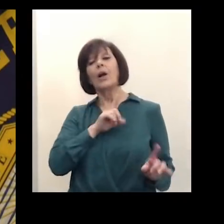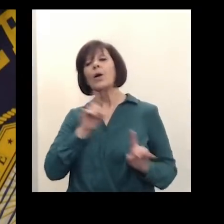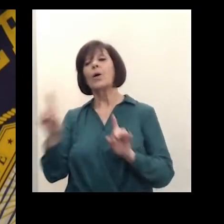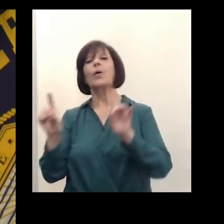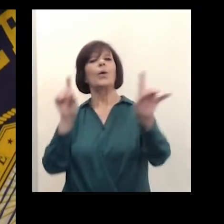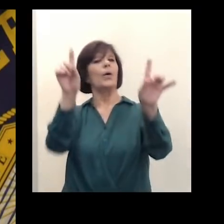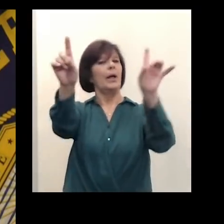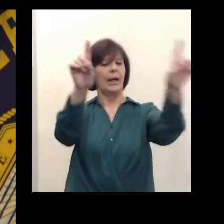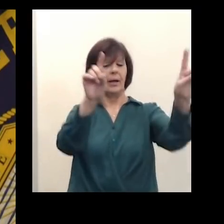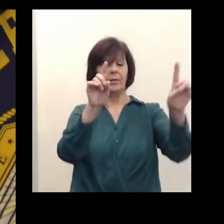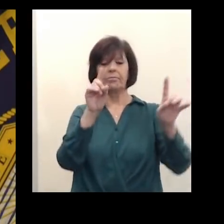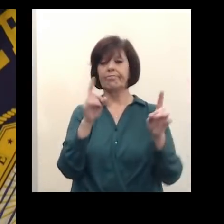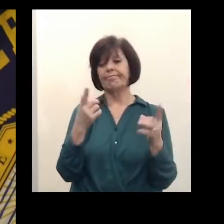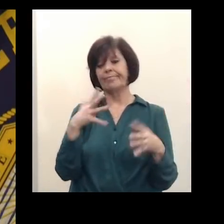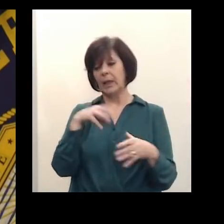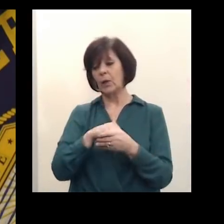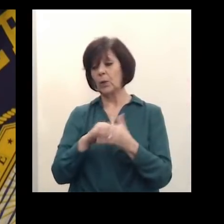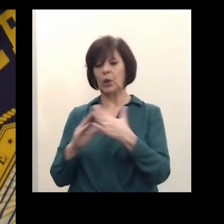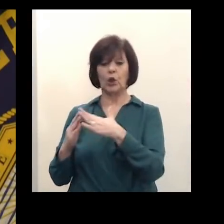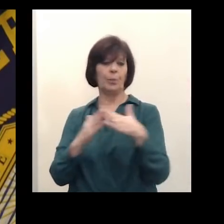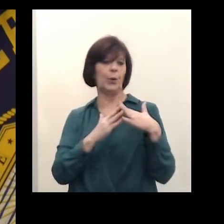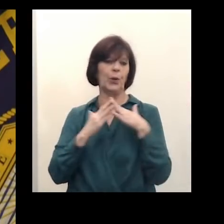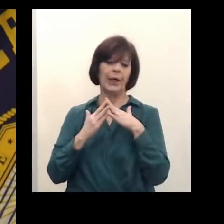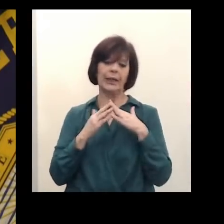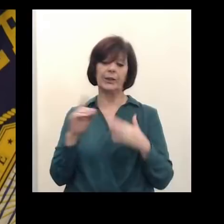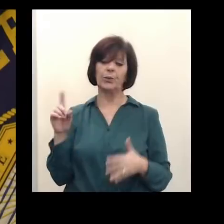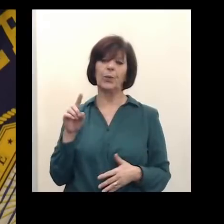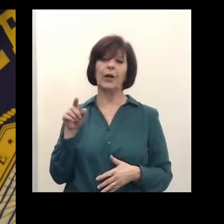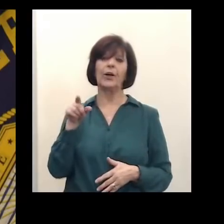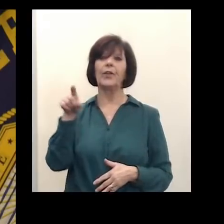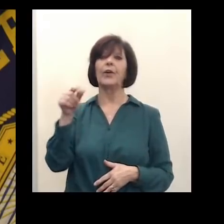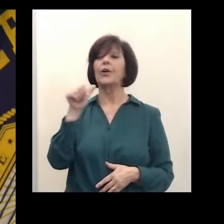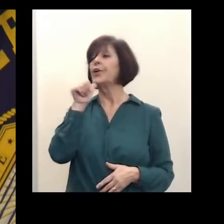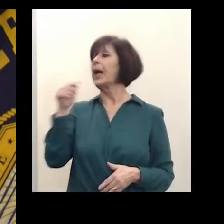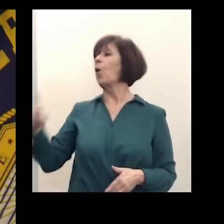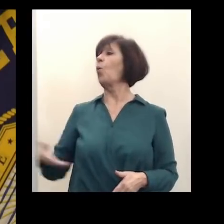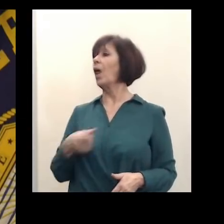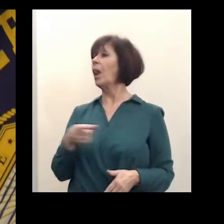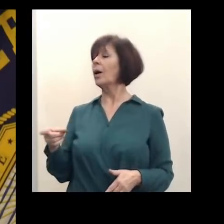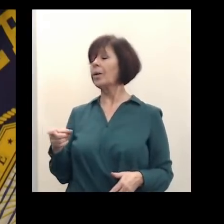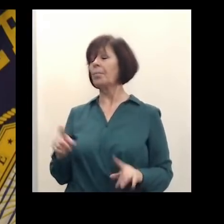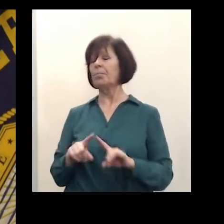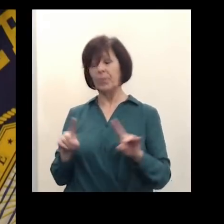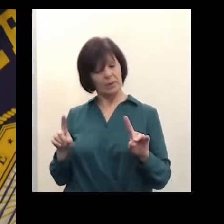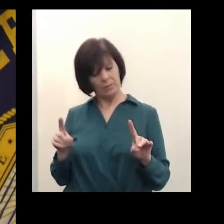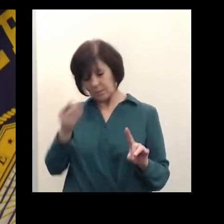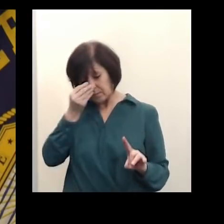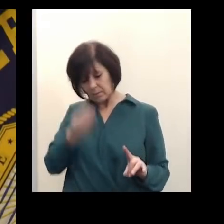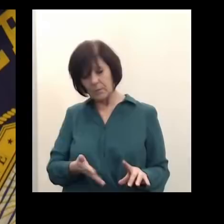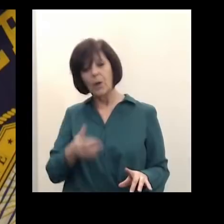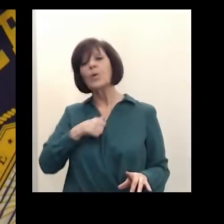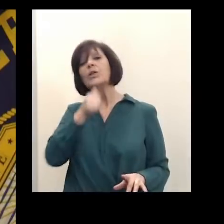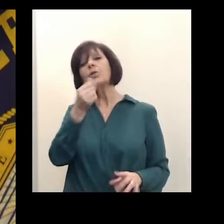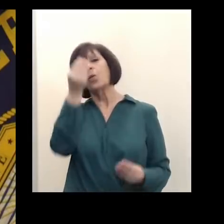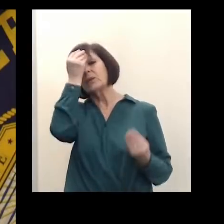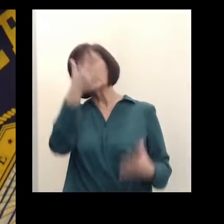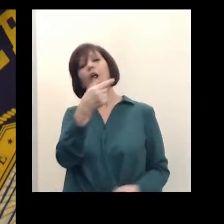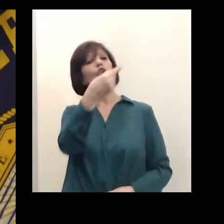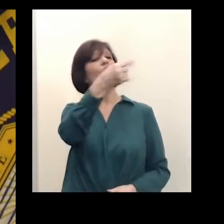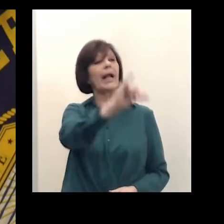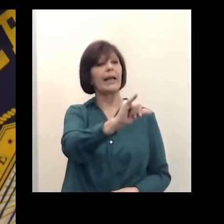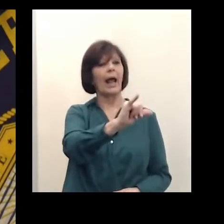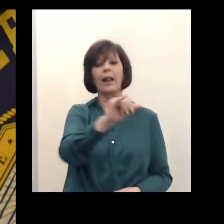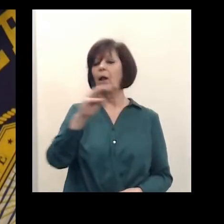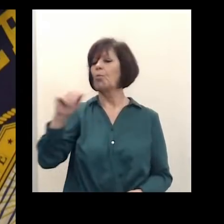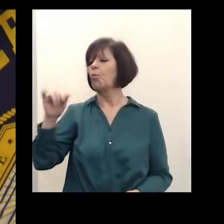where maybe their elected officials say they're not welcome. But as we don't tell the town of Grand Island and Marilla how to collect